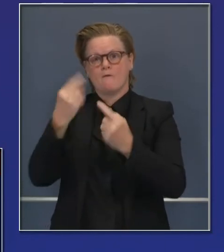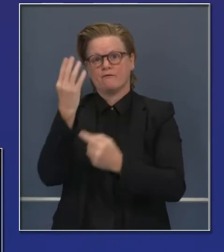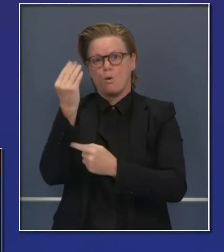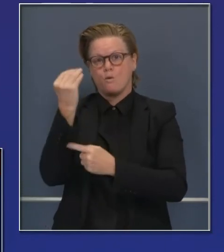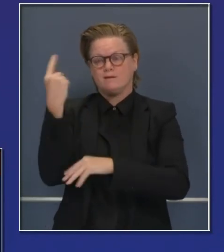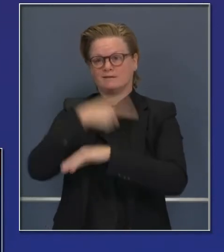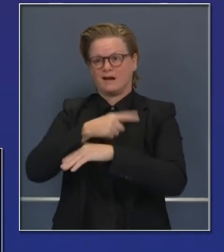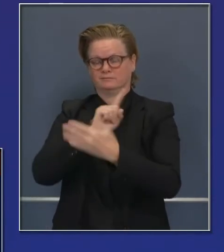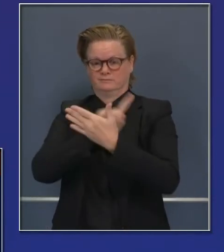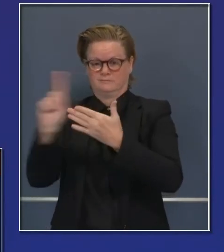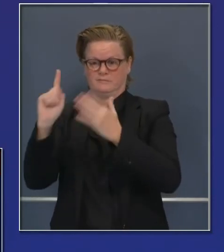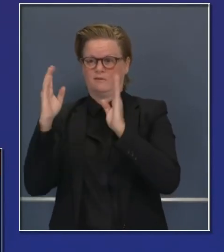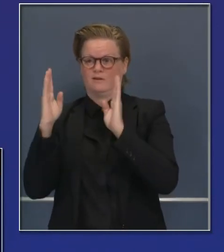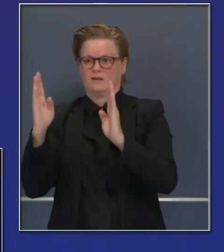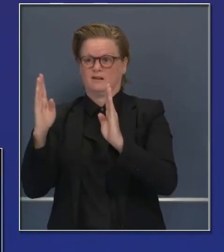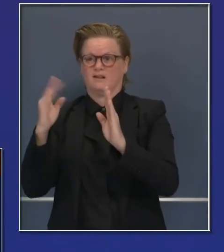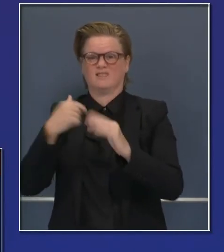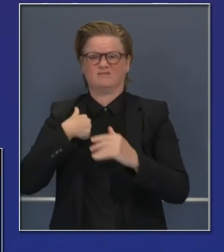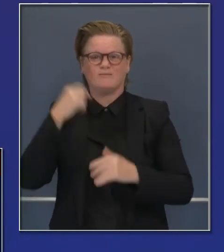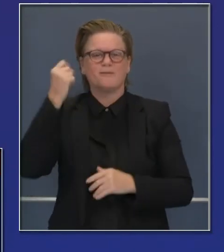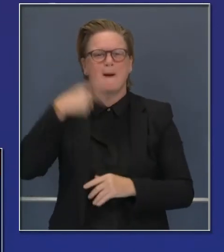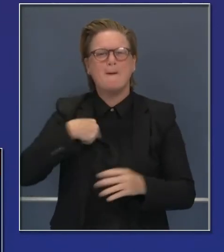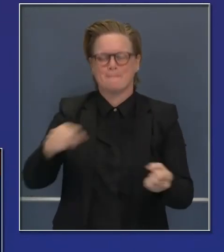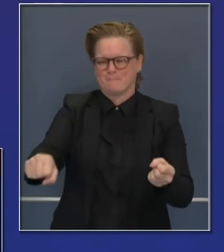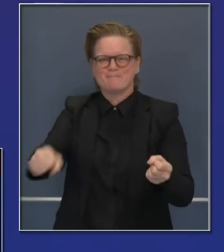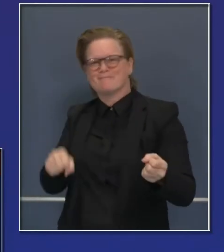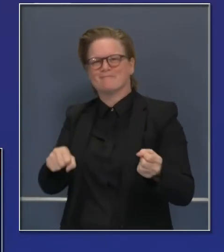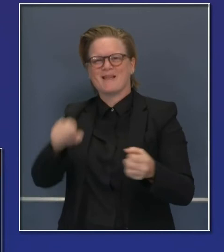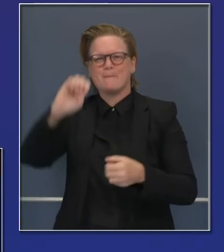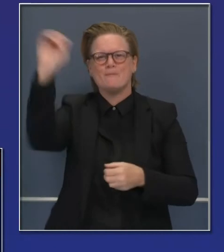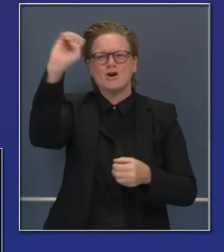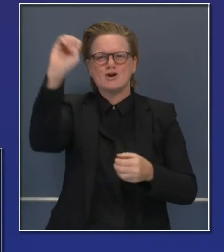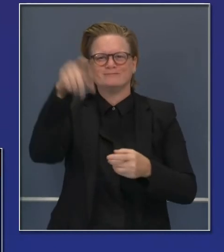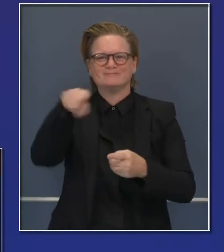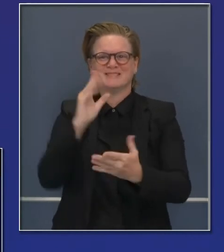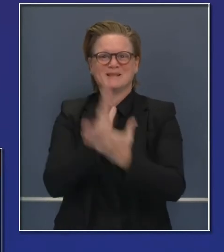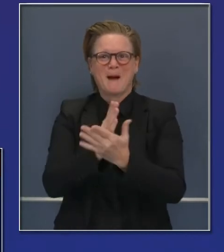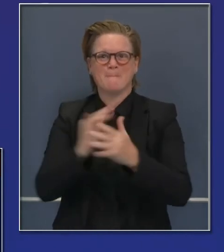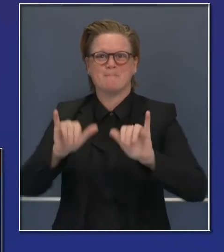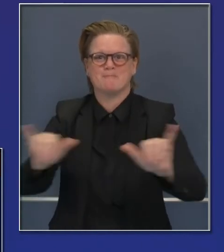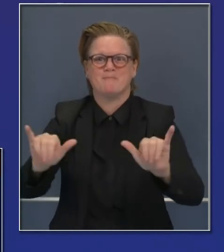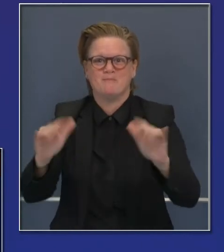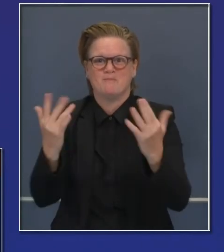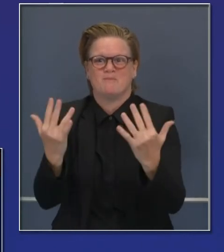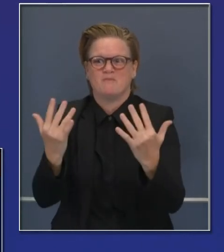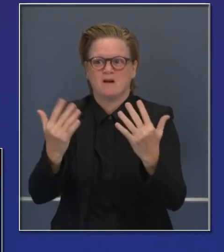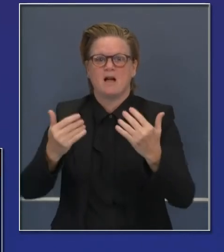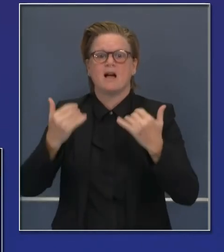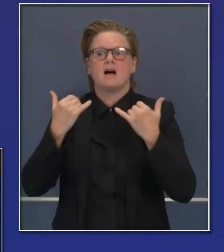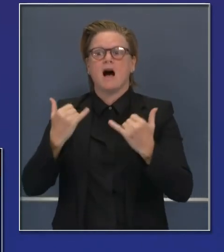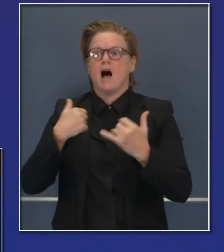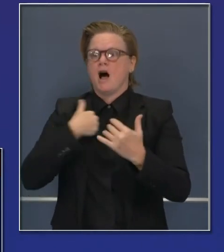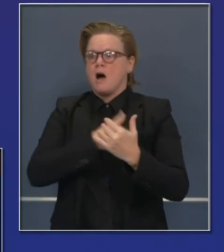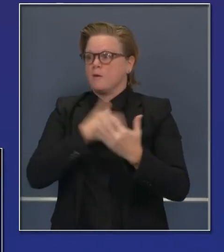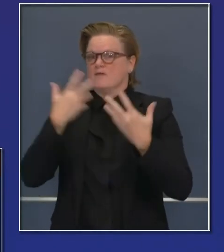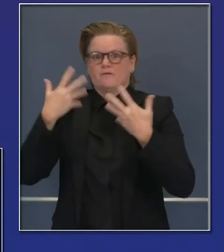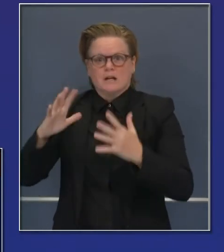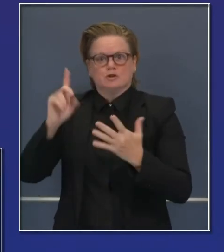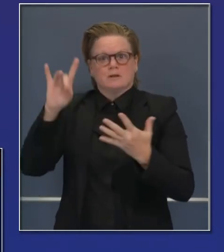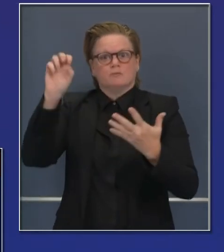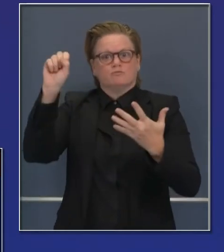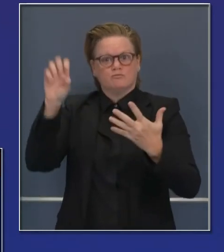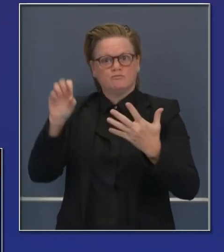it sequentially over the course of the last number of weeks, but we're doing it in a much more broad and much more comprehensive